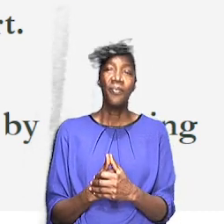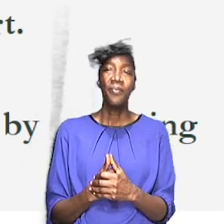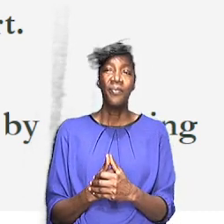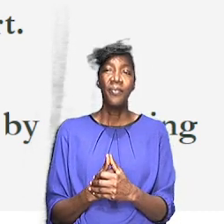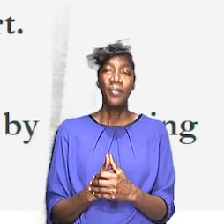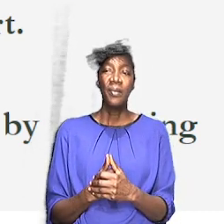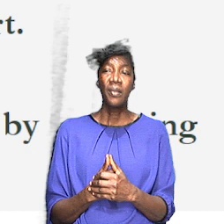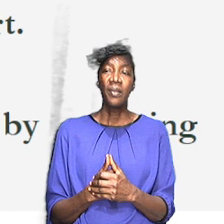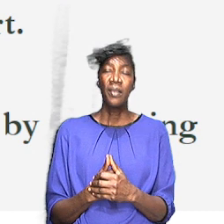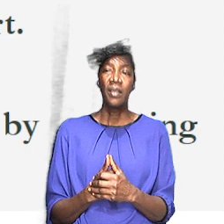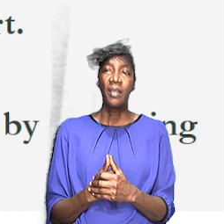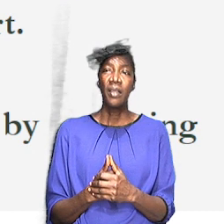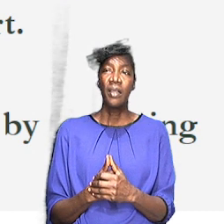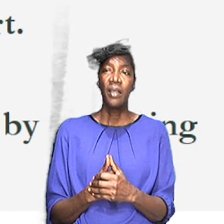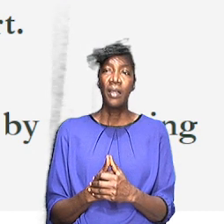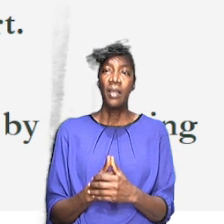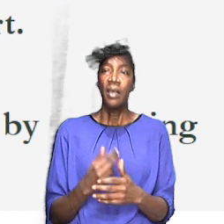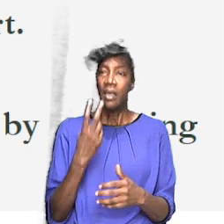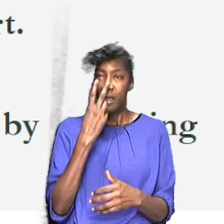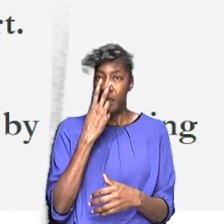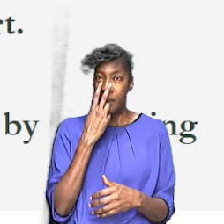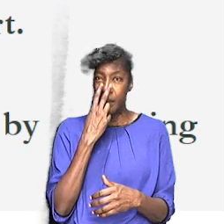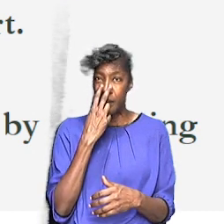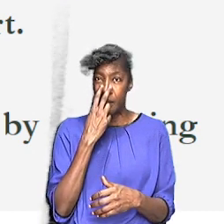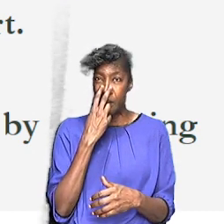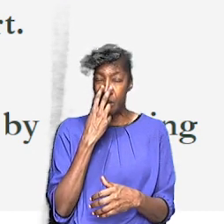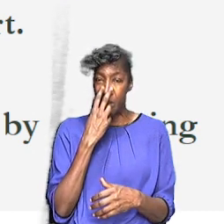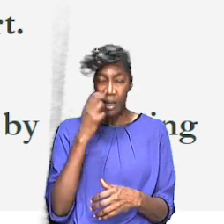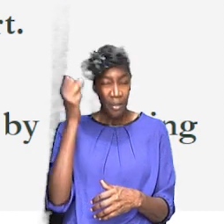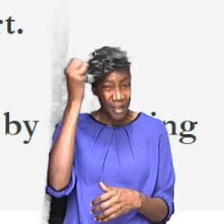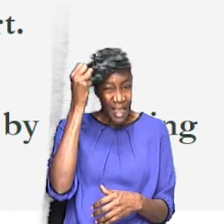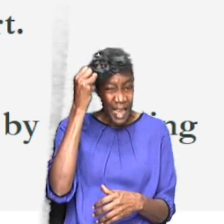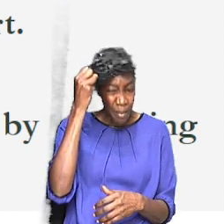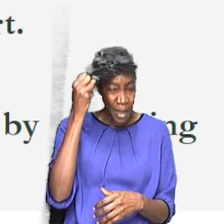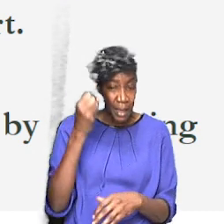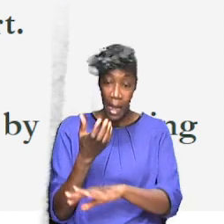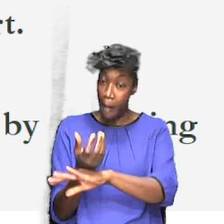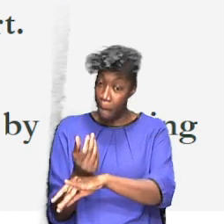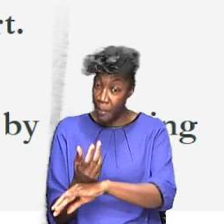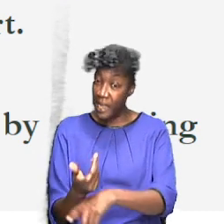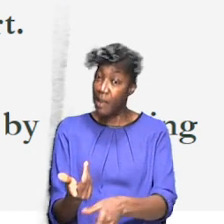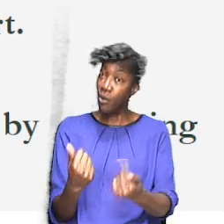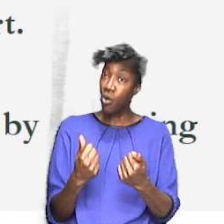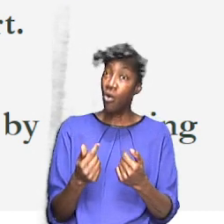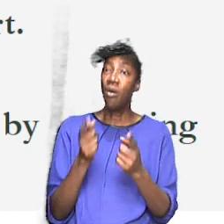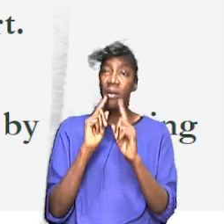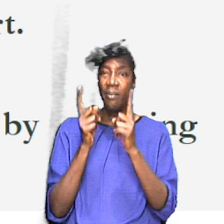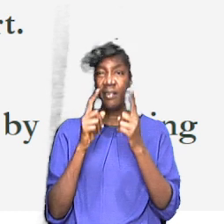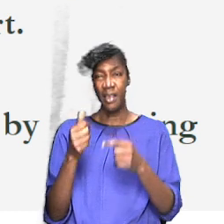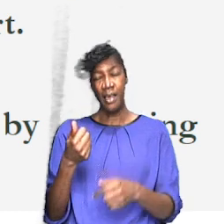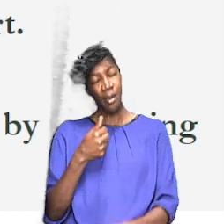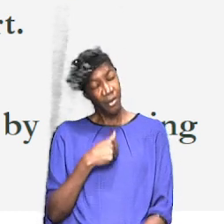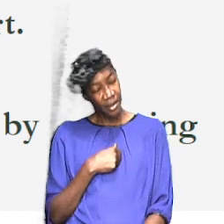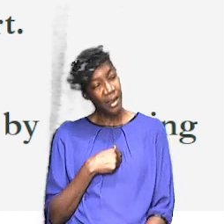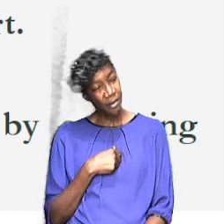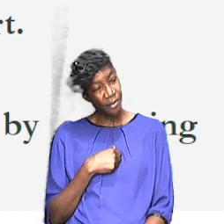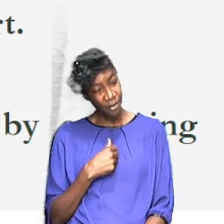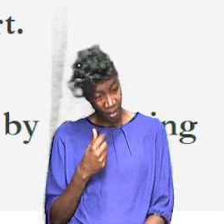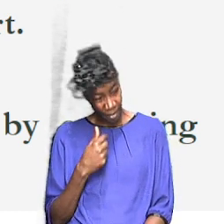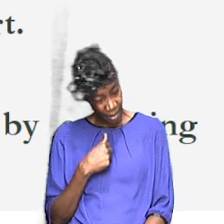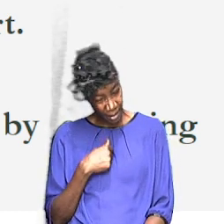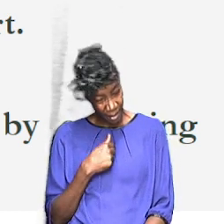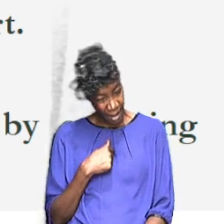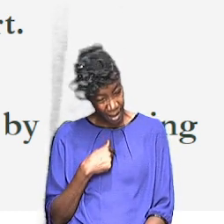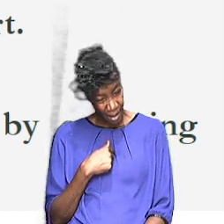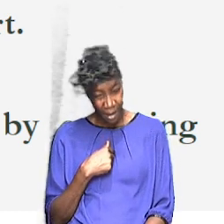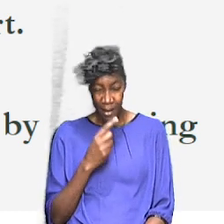that they had. So now the Pharisee, which is talking about Simon, which bid him to come, he spake within himself. In other words, he never talk out